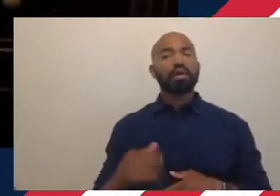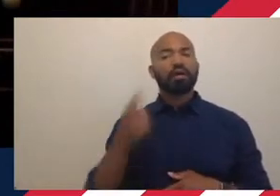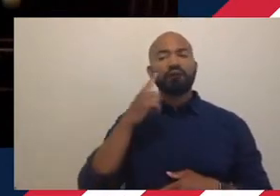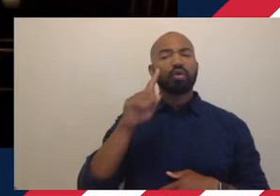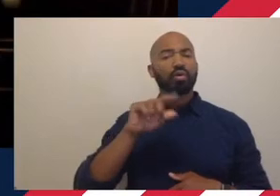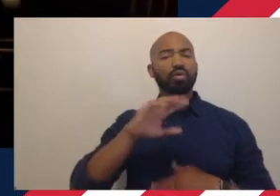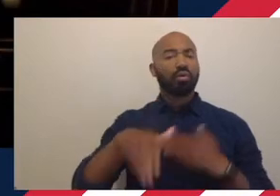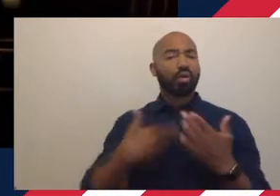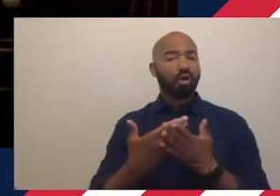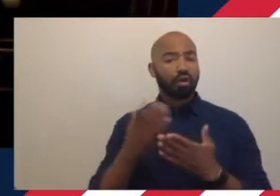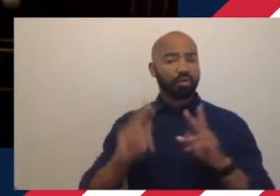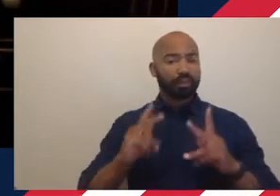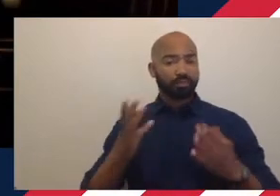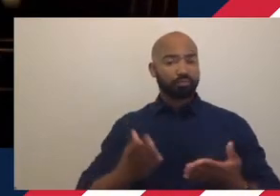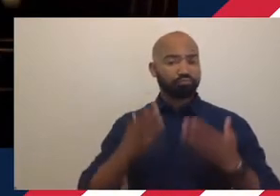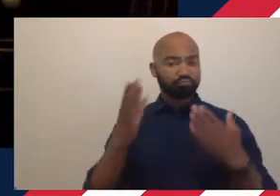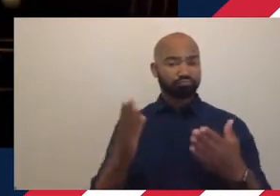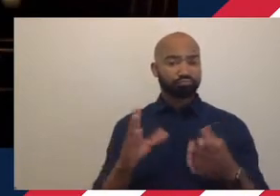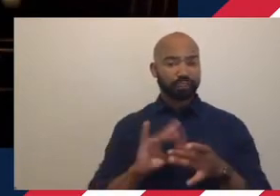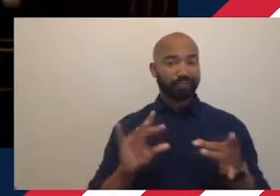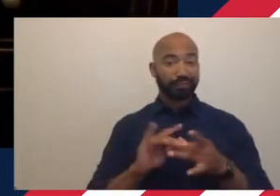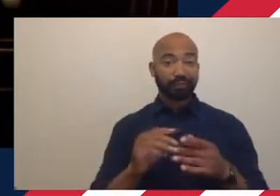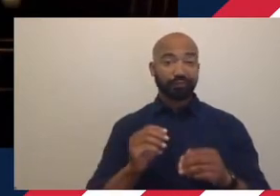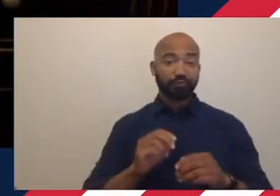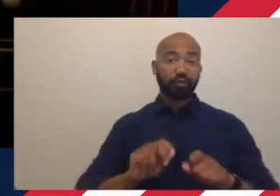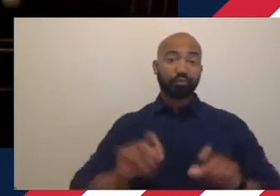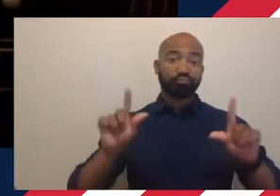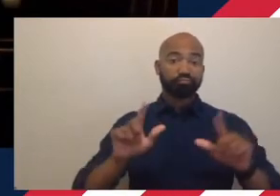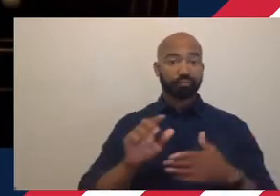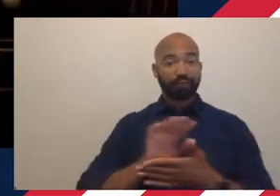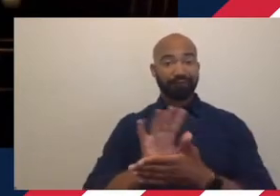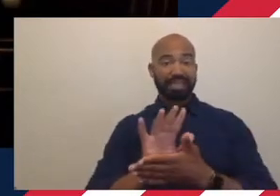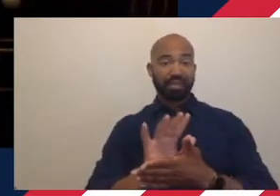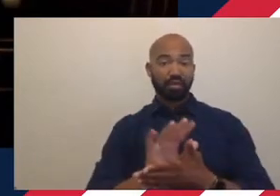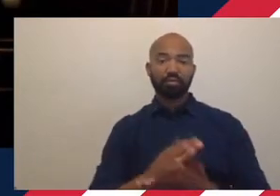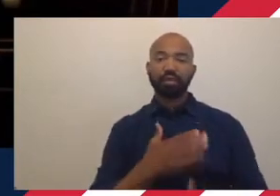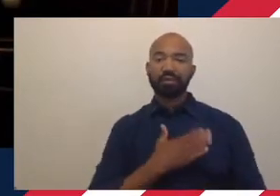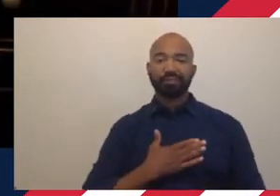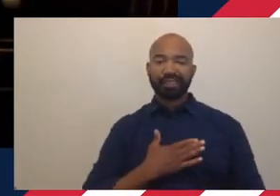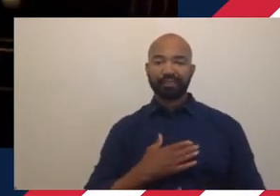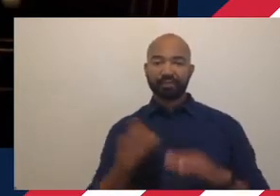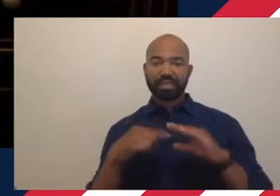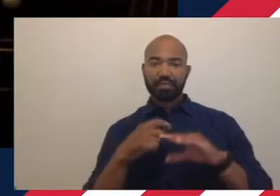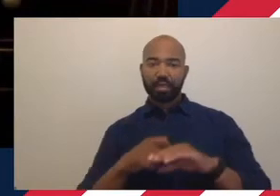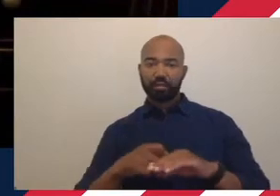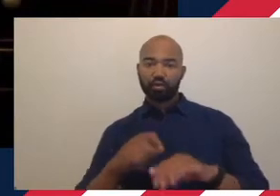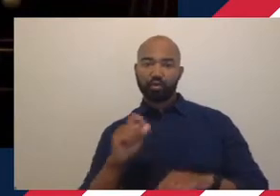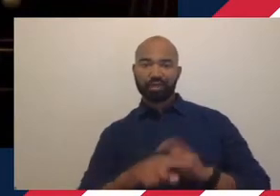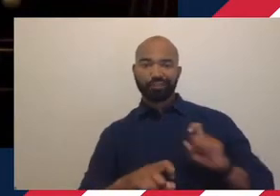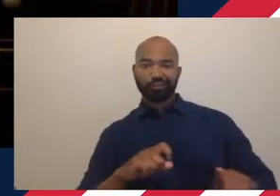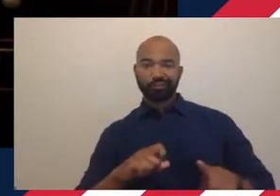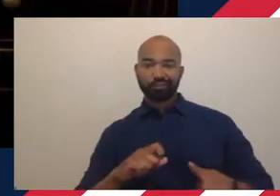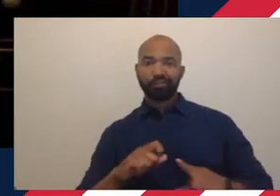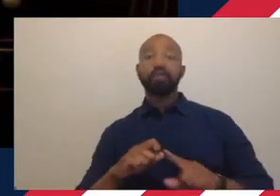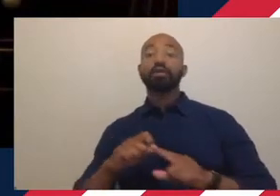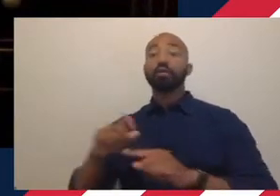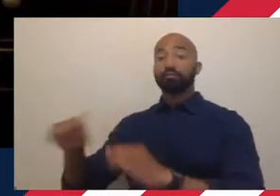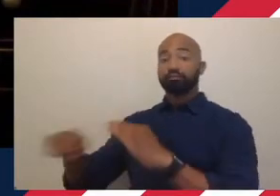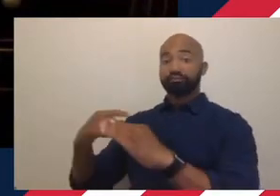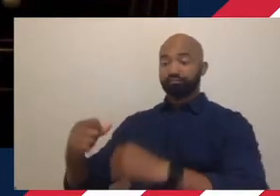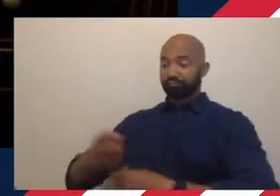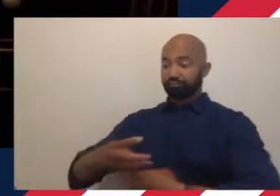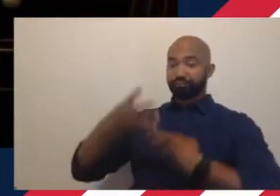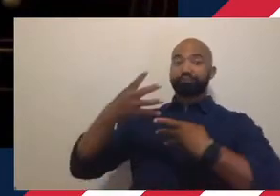testimony via a video, please forward your questions via email. We'll make sure we get responses to